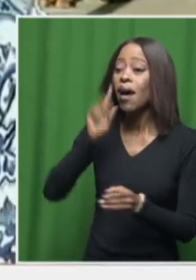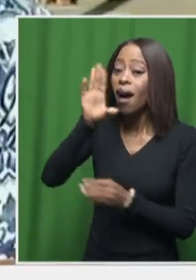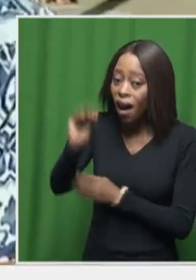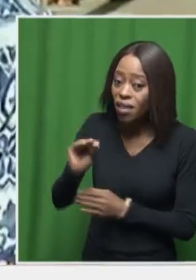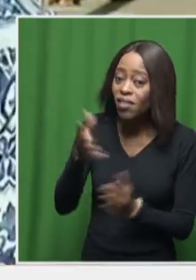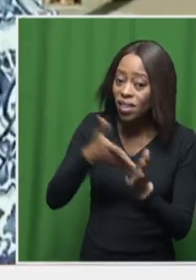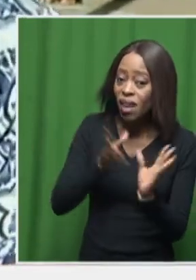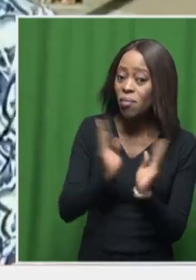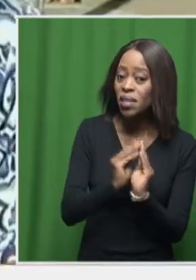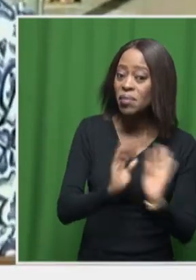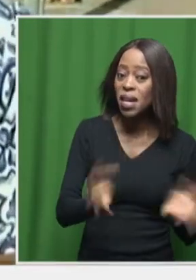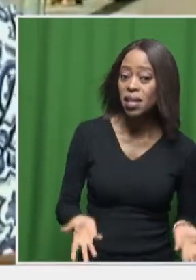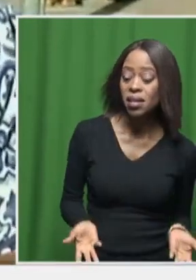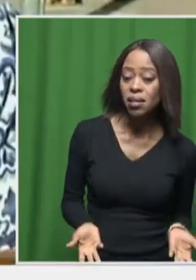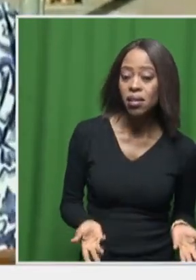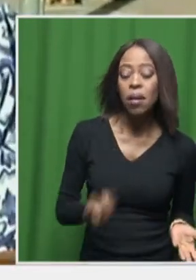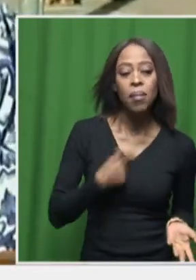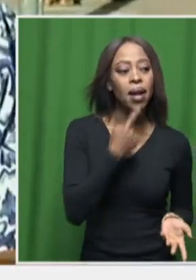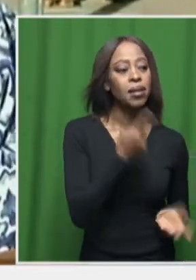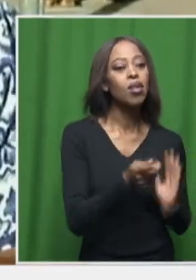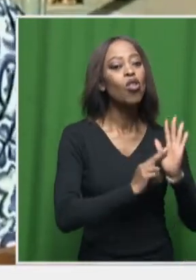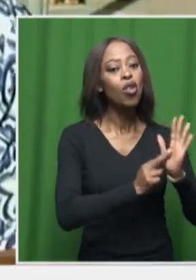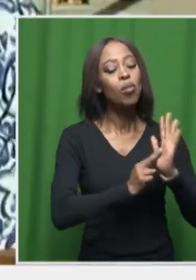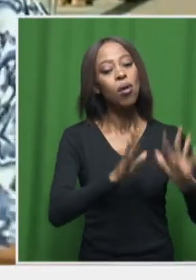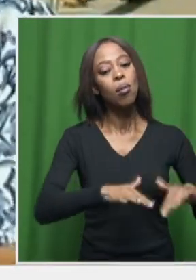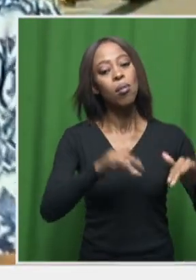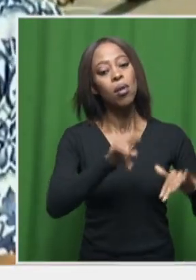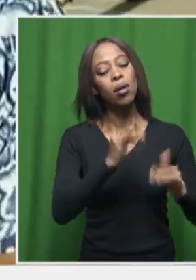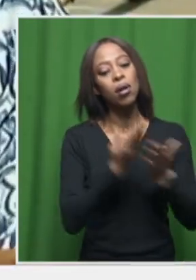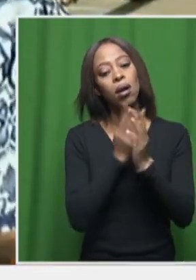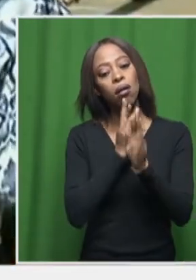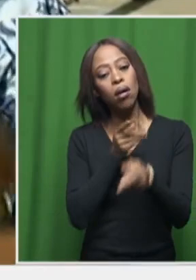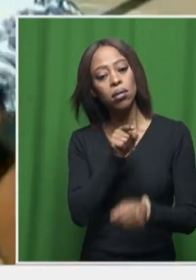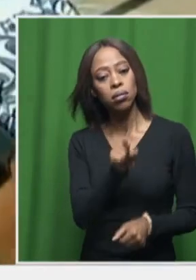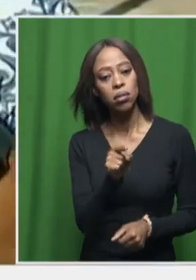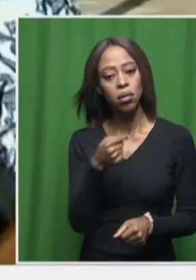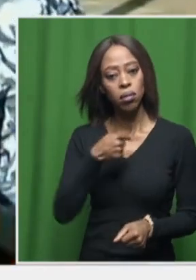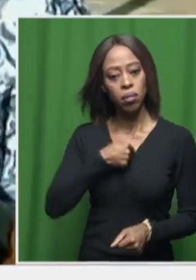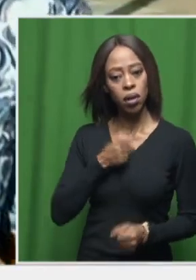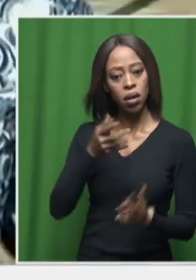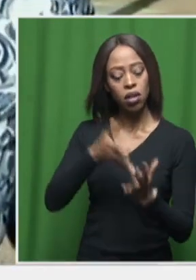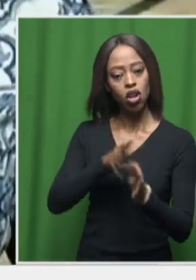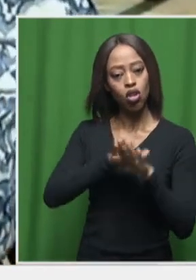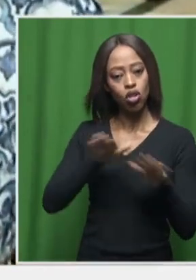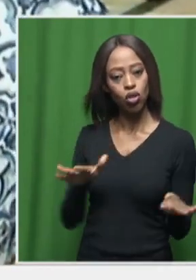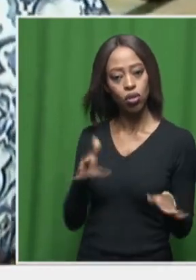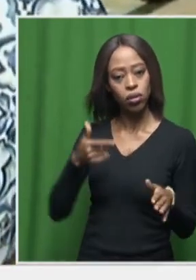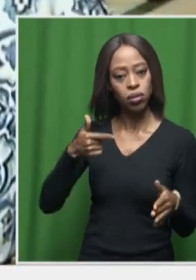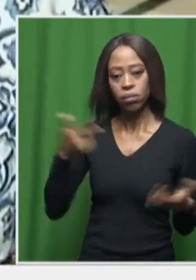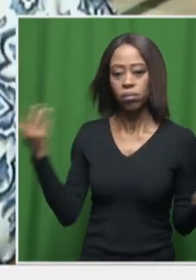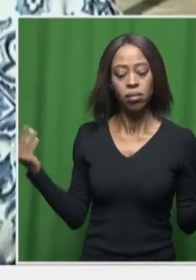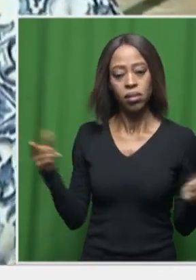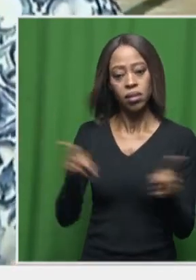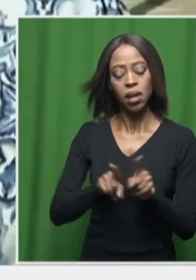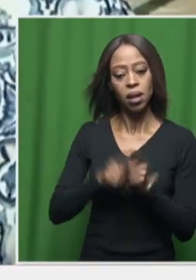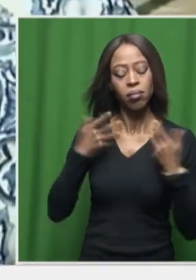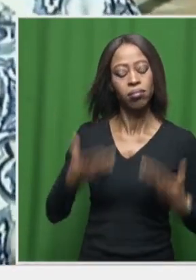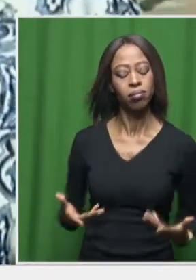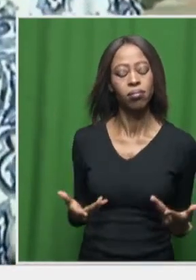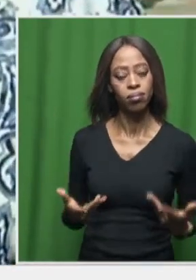cabinet. That's what I'm saying. Spokesperson of cabinet can talk to that, whether I am attending or not as well, including